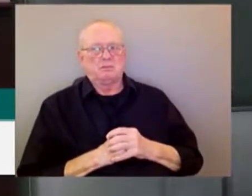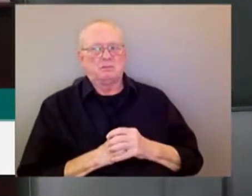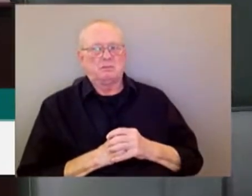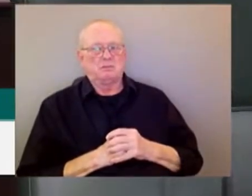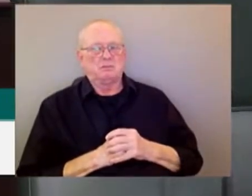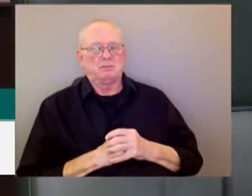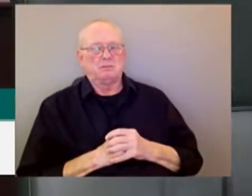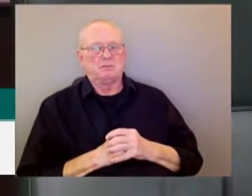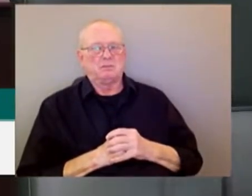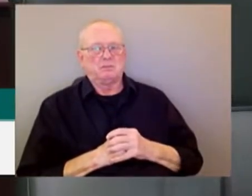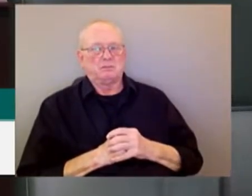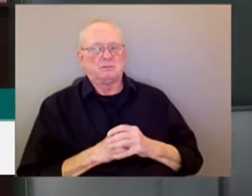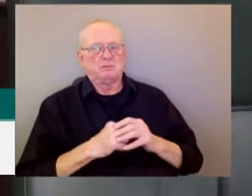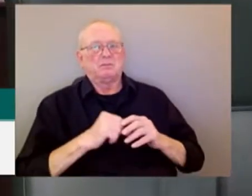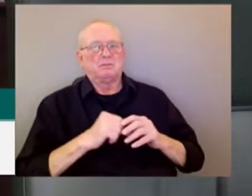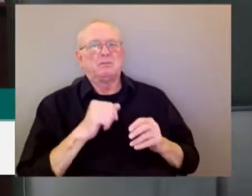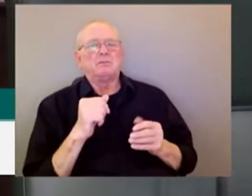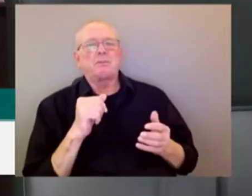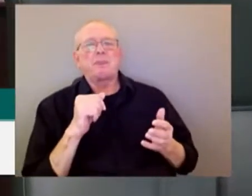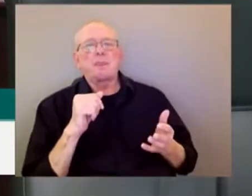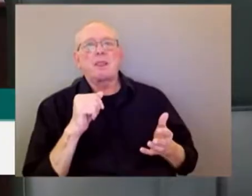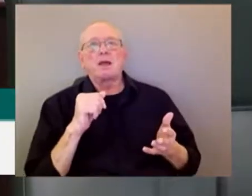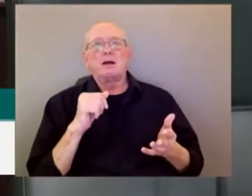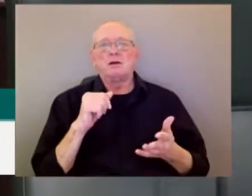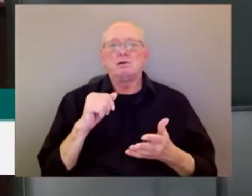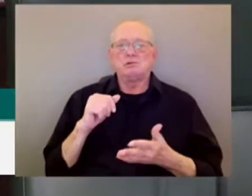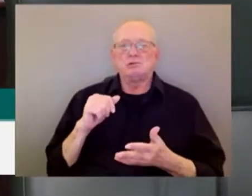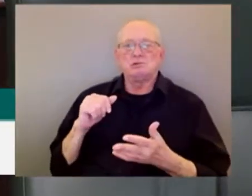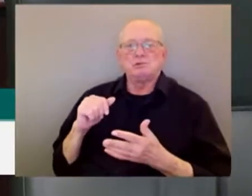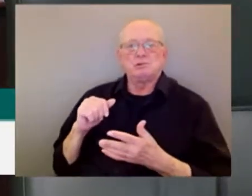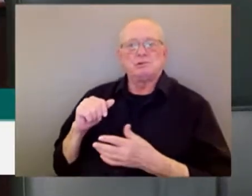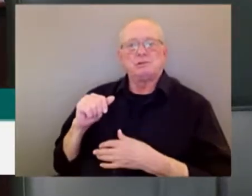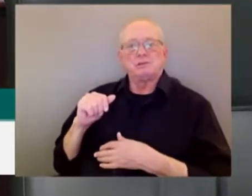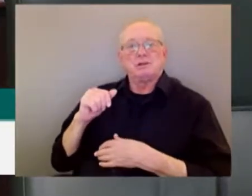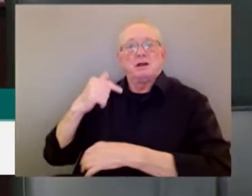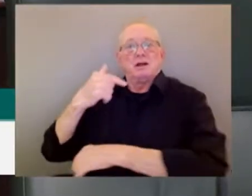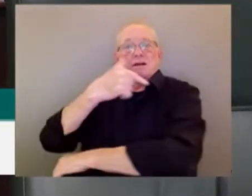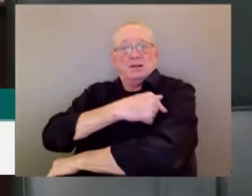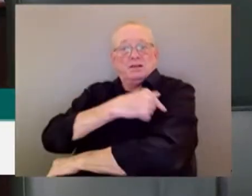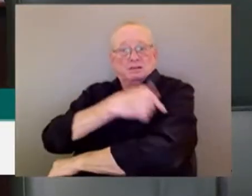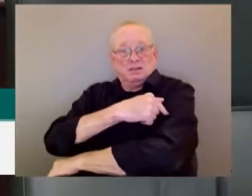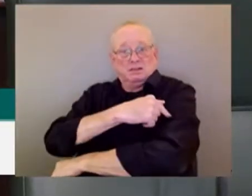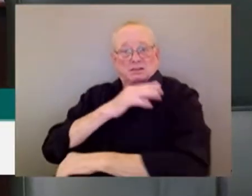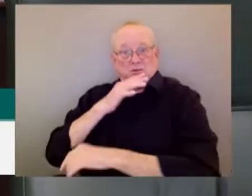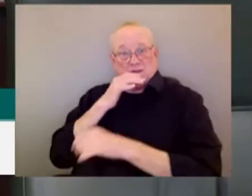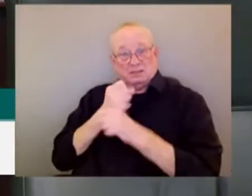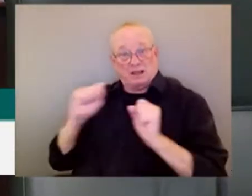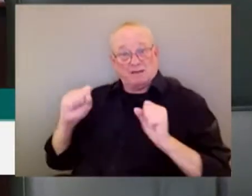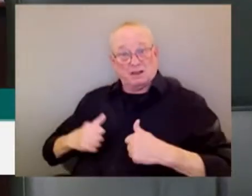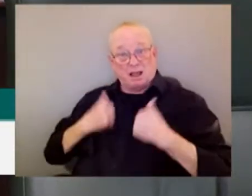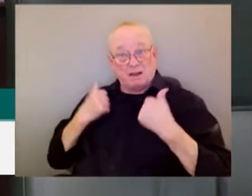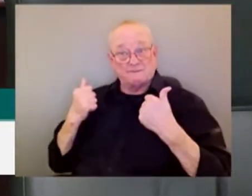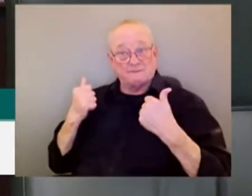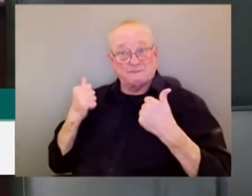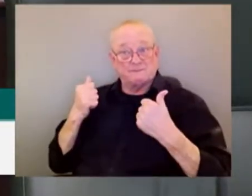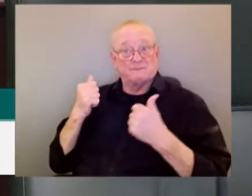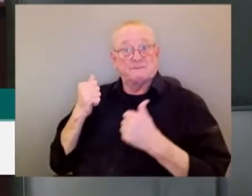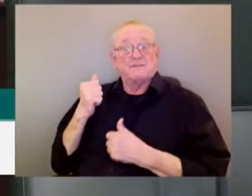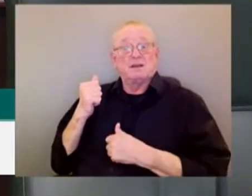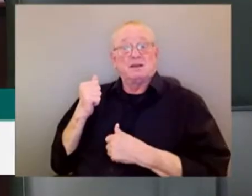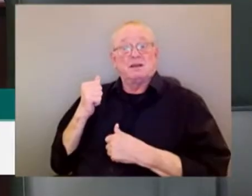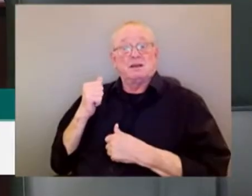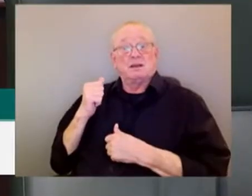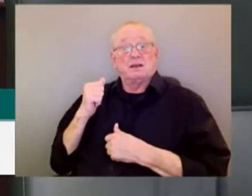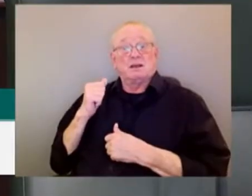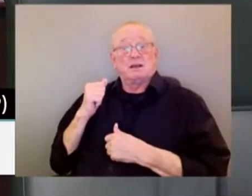when people can get them. The provincial government is responsible to create public health campaigns informing people how to get vaccinated, but this